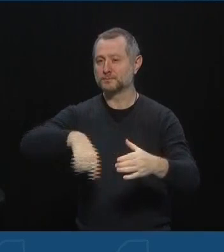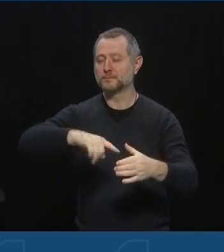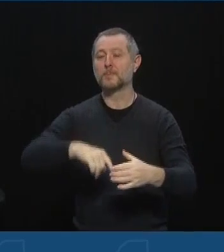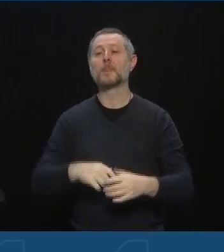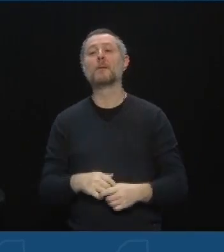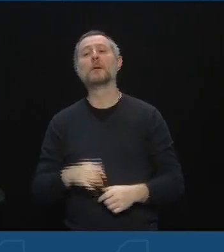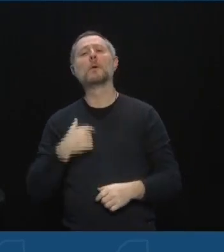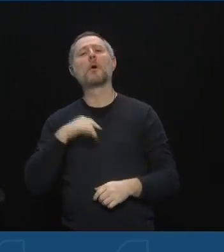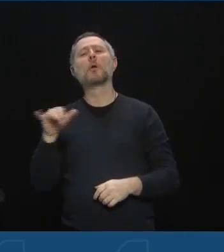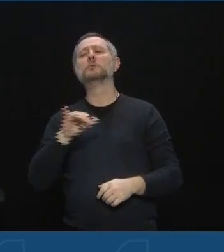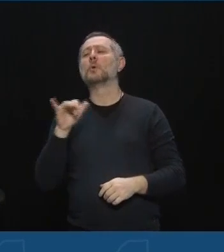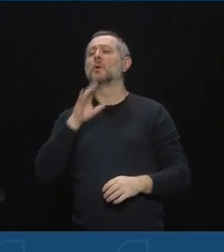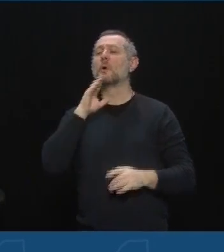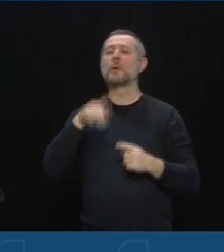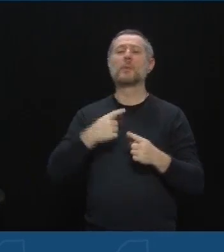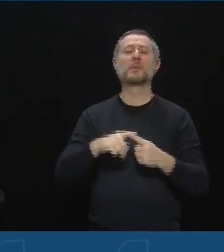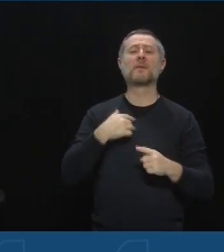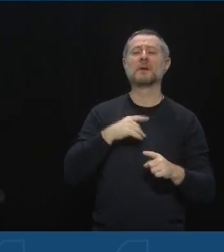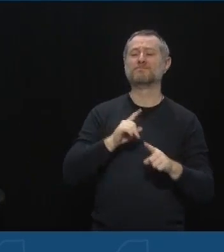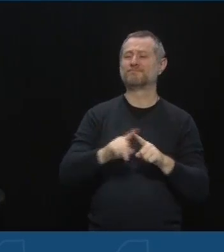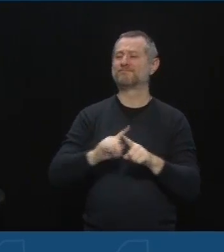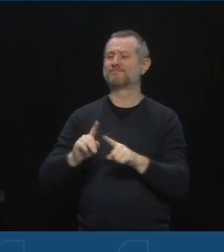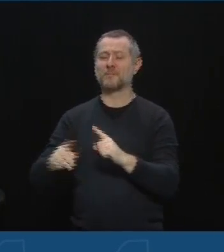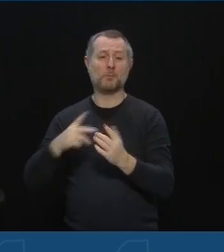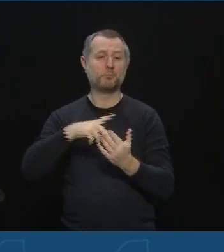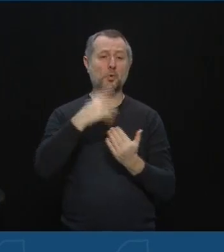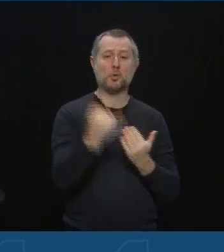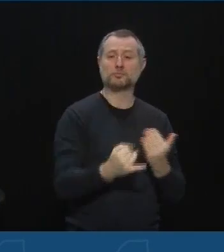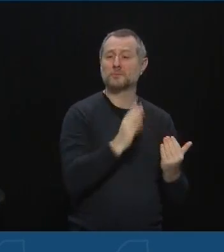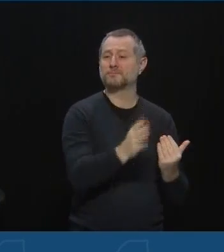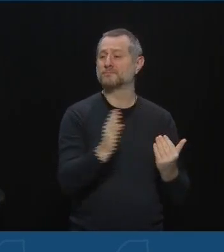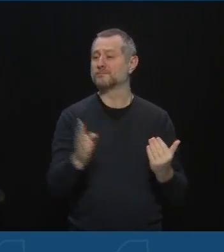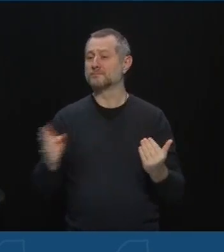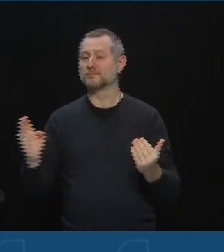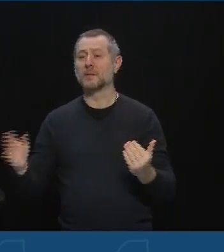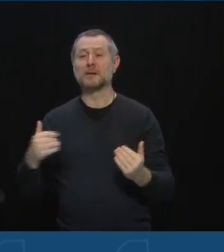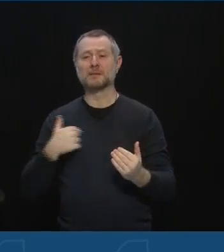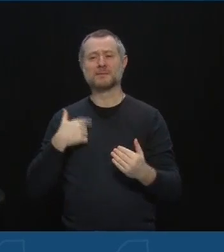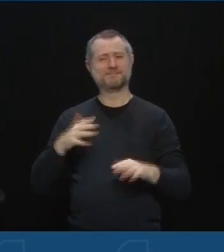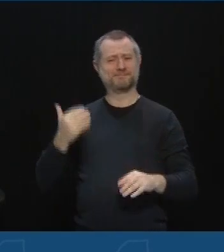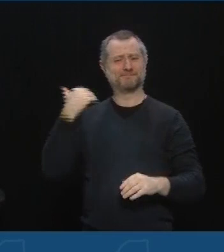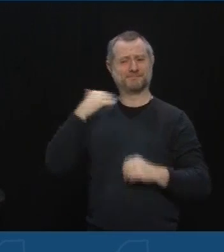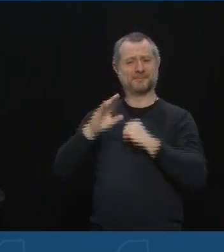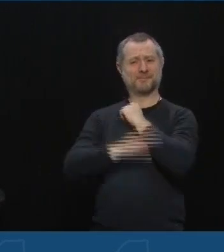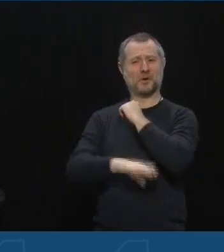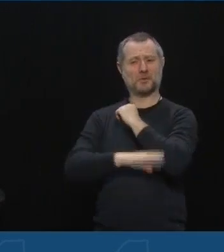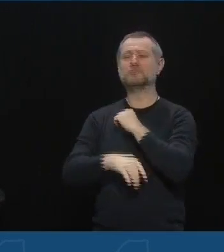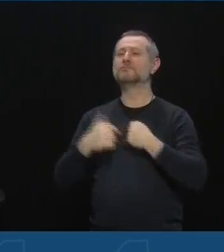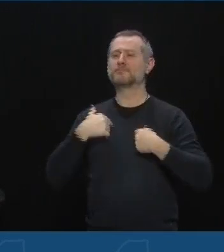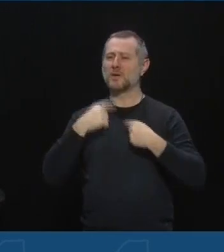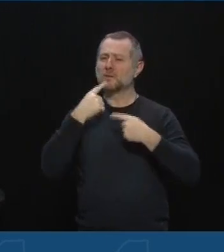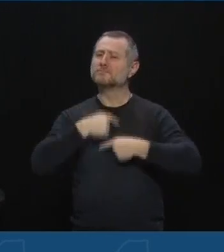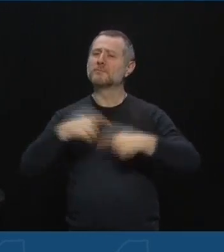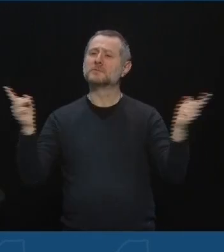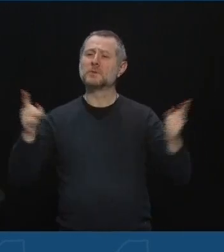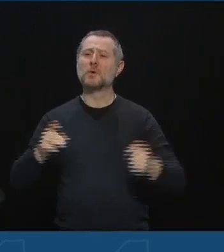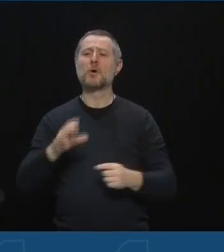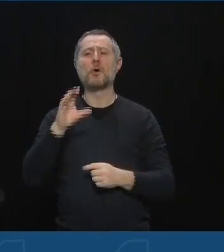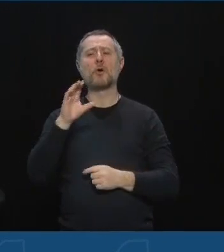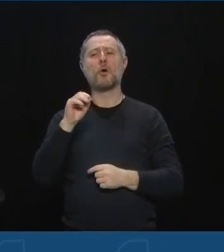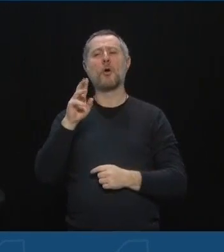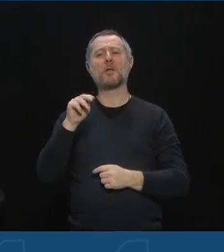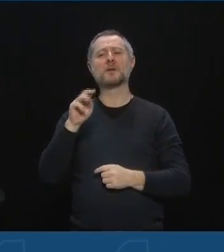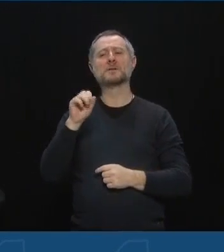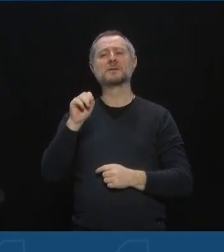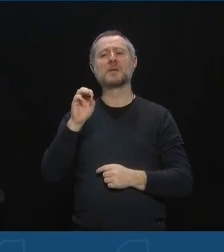of the specific projects that we've got. I was here back in September, I think it was. We did the announcement about Constellation Brands. Wow,